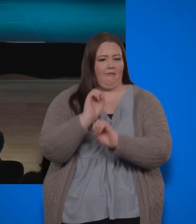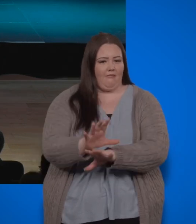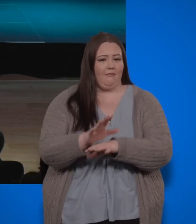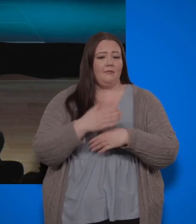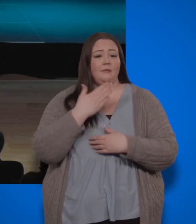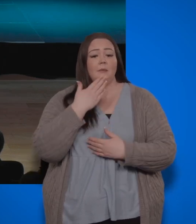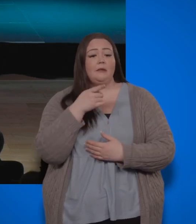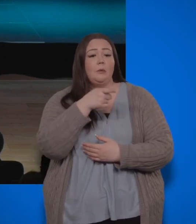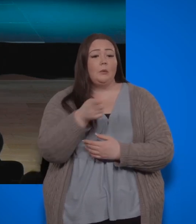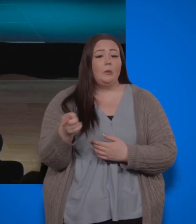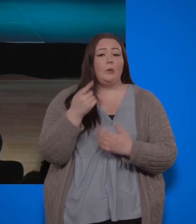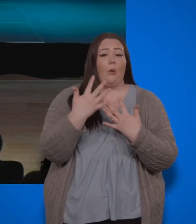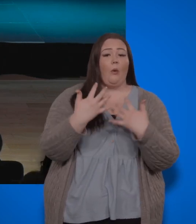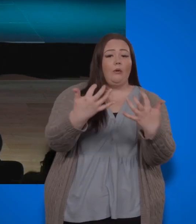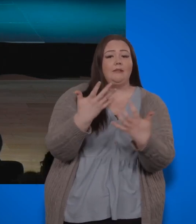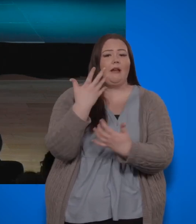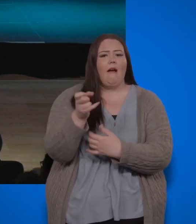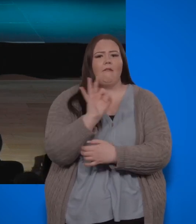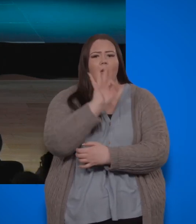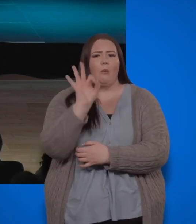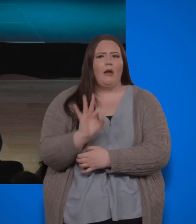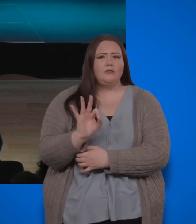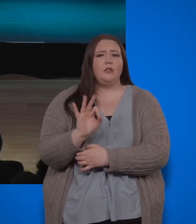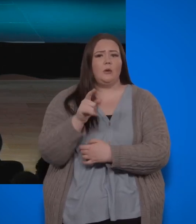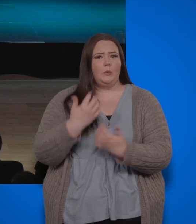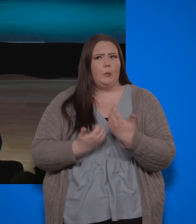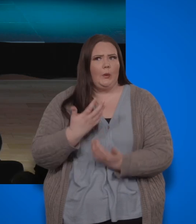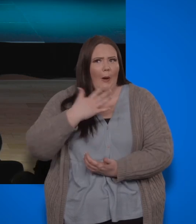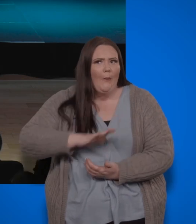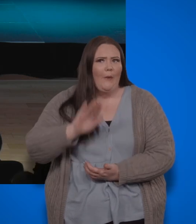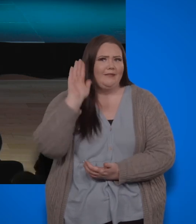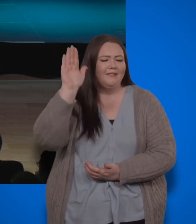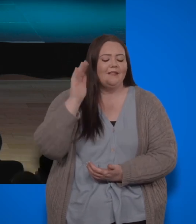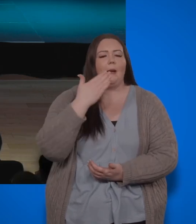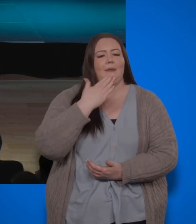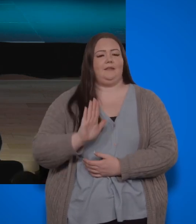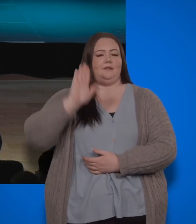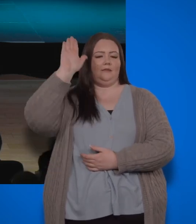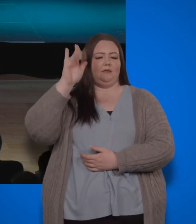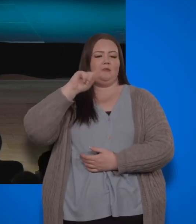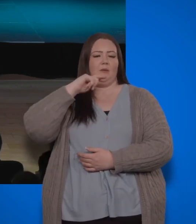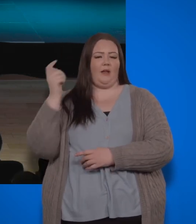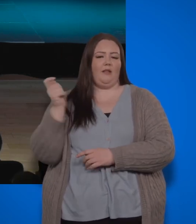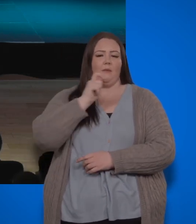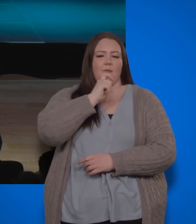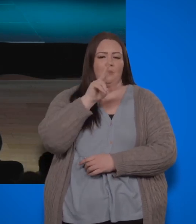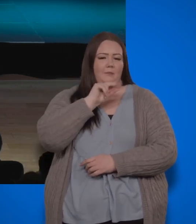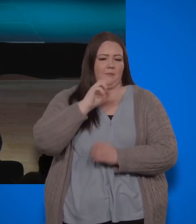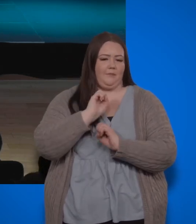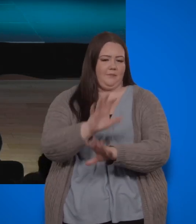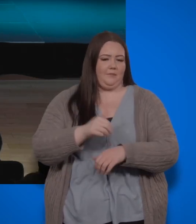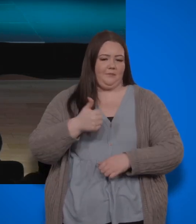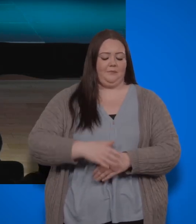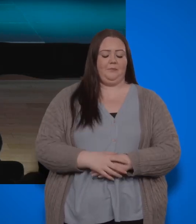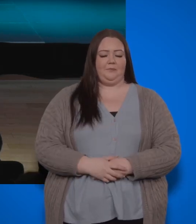time for that, so if you do have a burning question, maybe just put your hand up and we'll bring a microphone